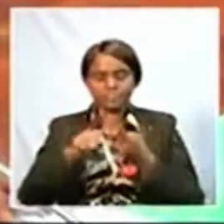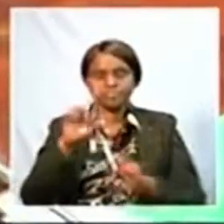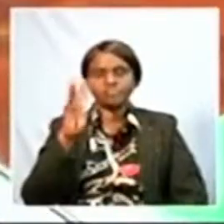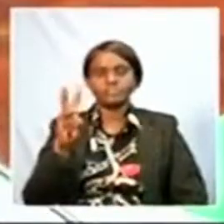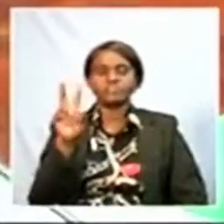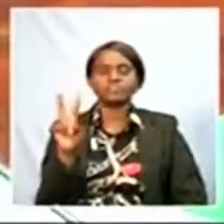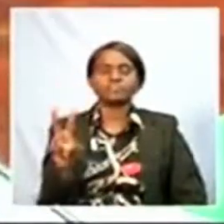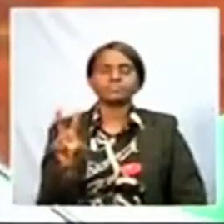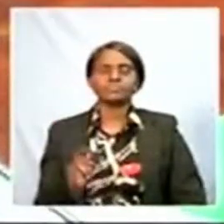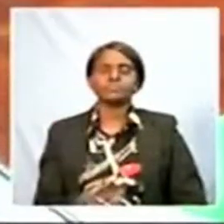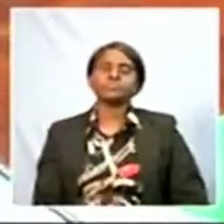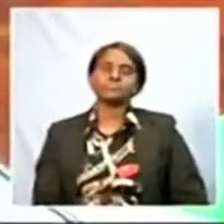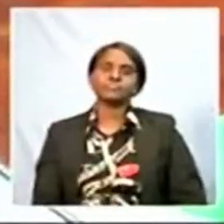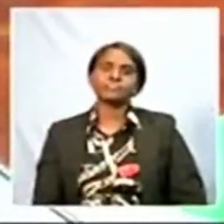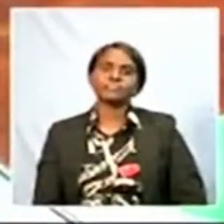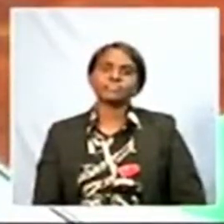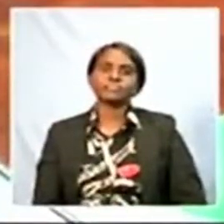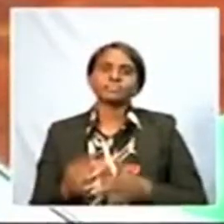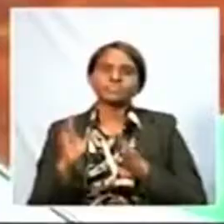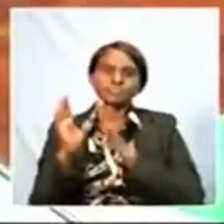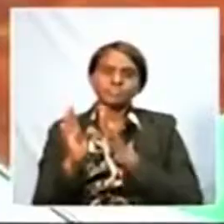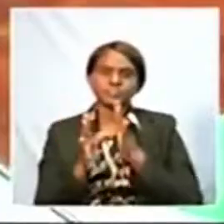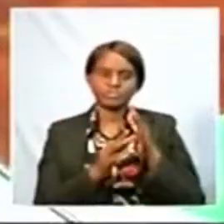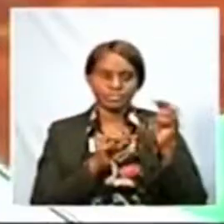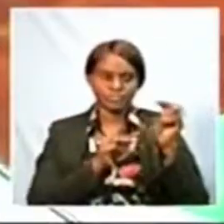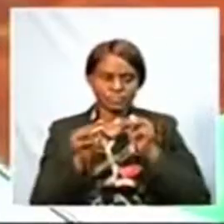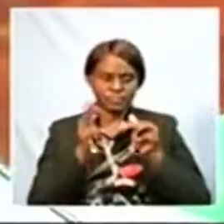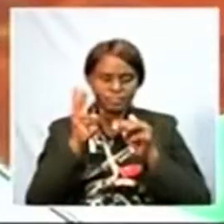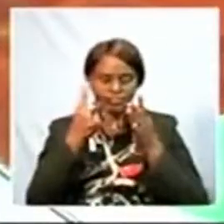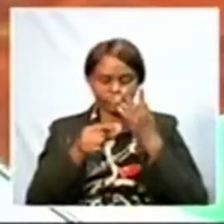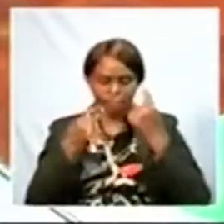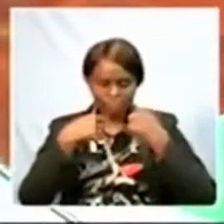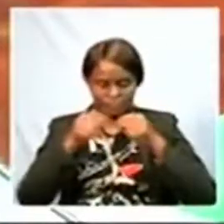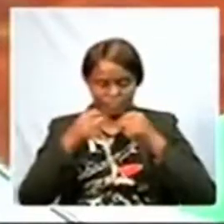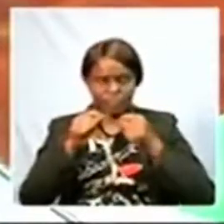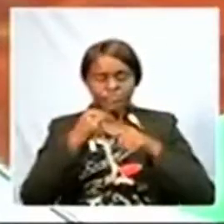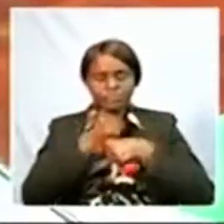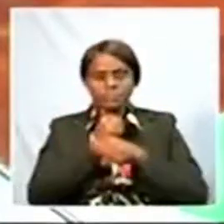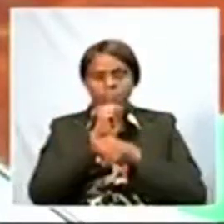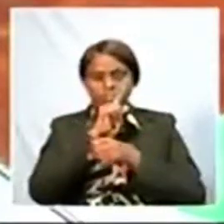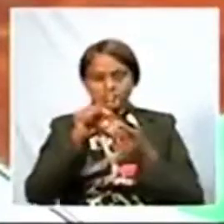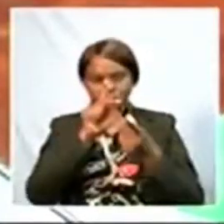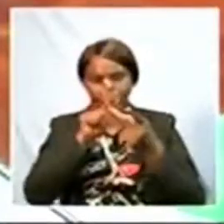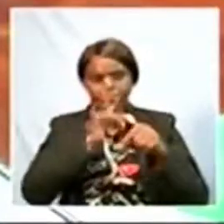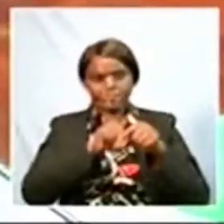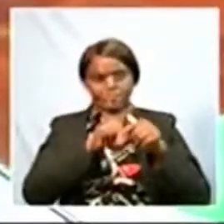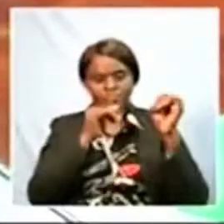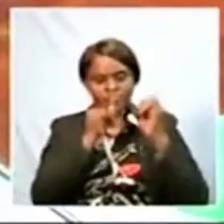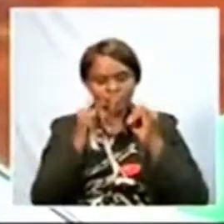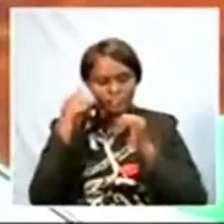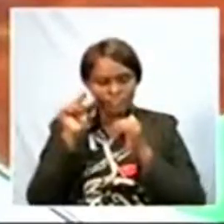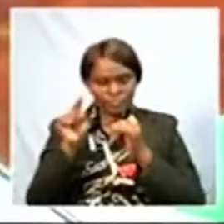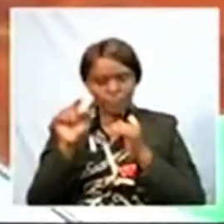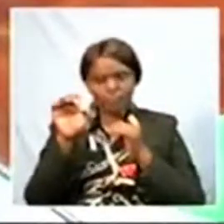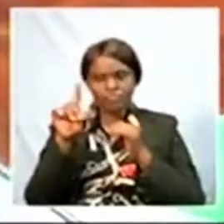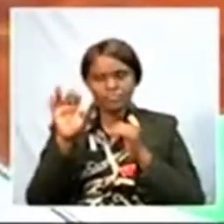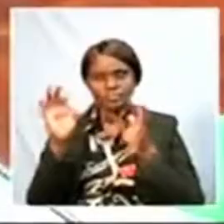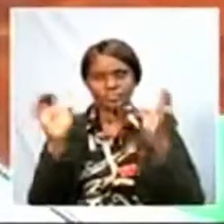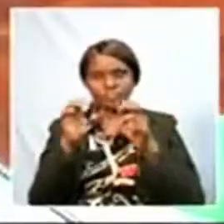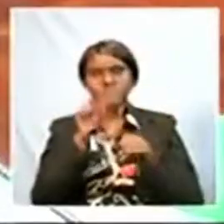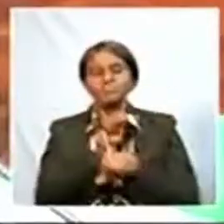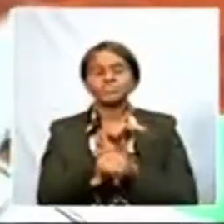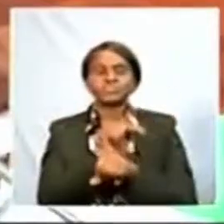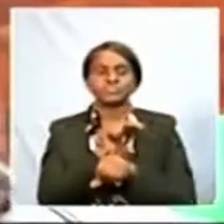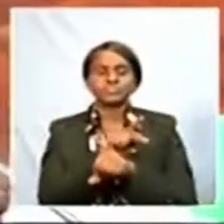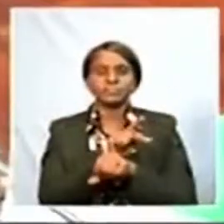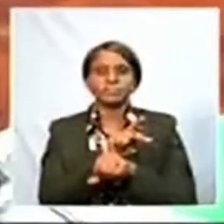62. Remedial measures. Management will endeavor to ensure timely implementation of the CDF community projects.